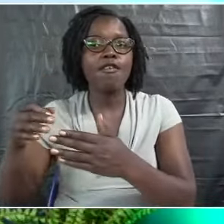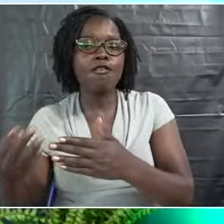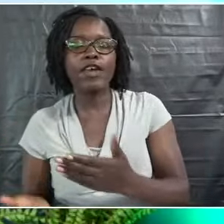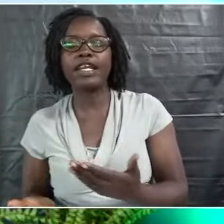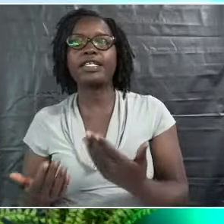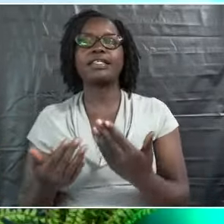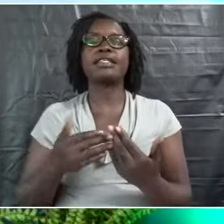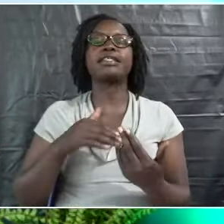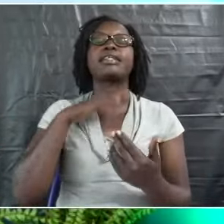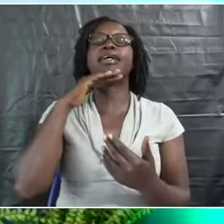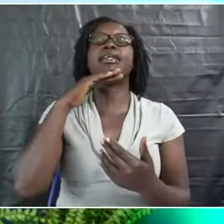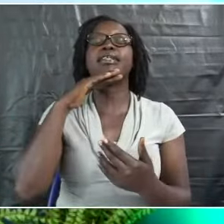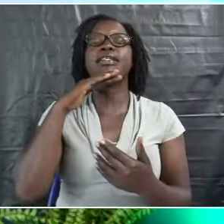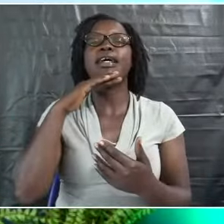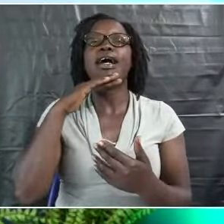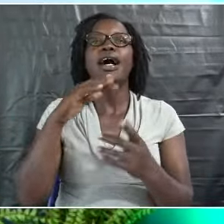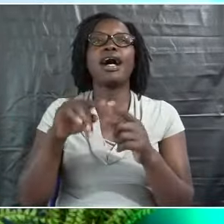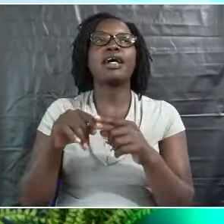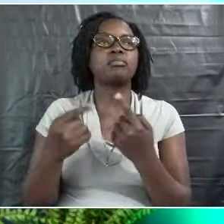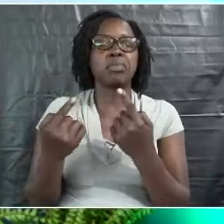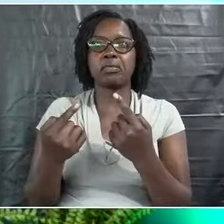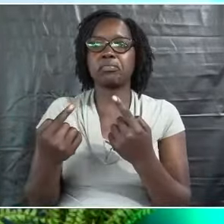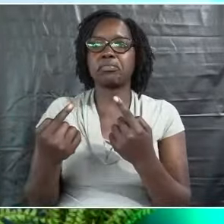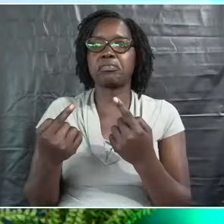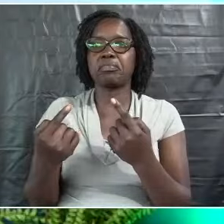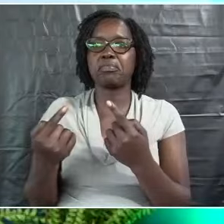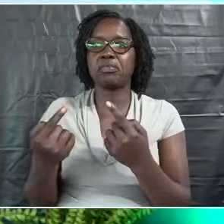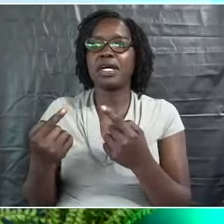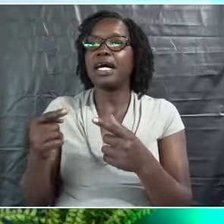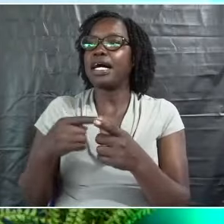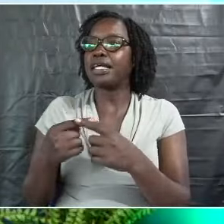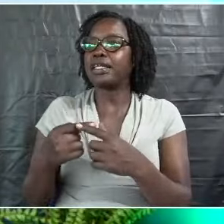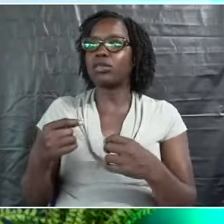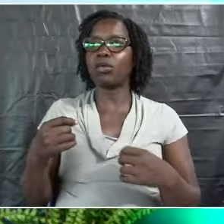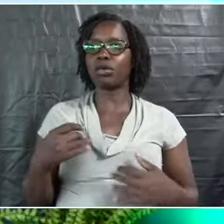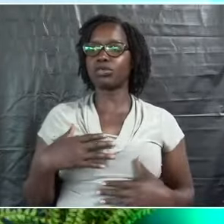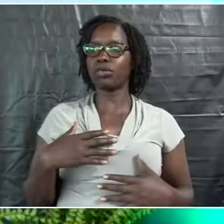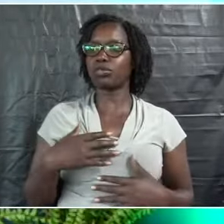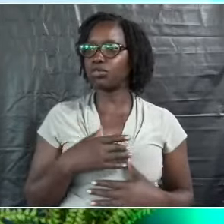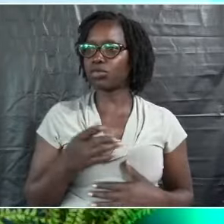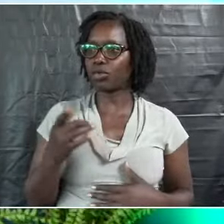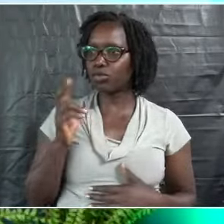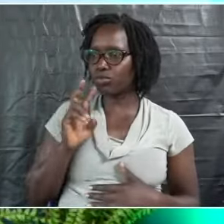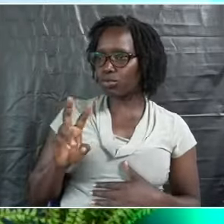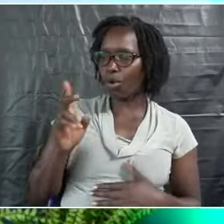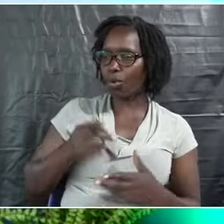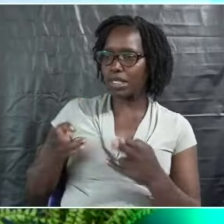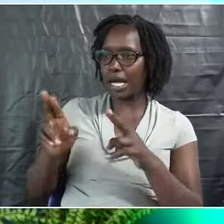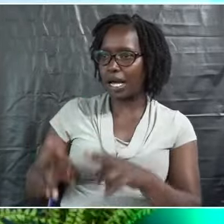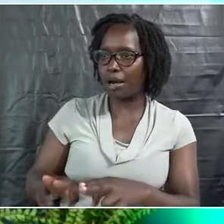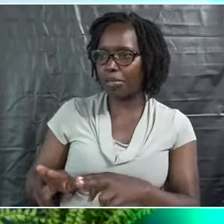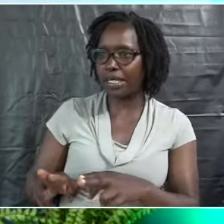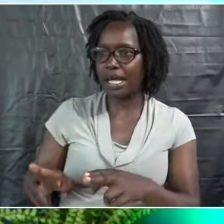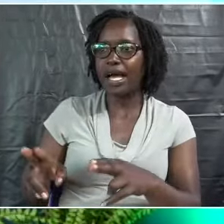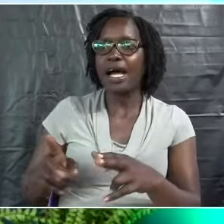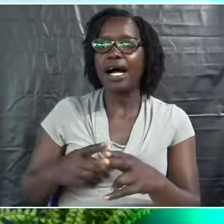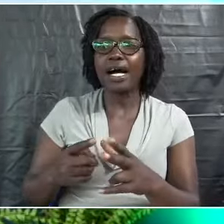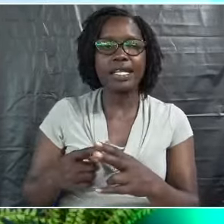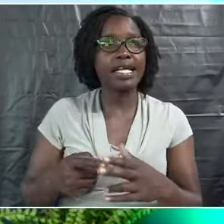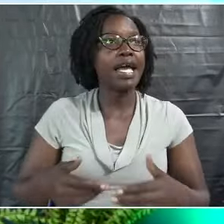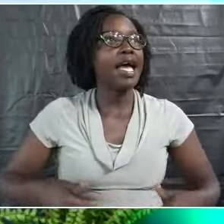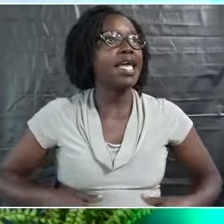died. And great fear seized all who heard what had happened. Then some young